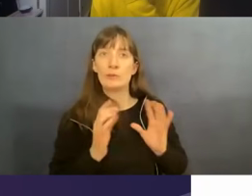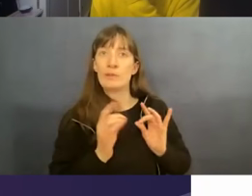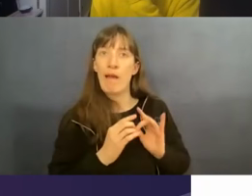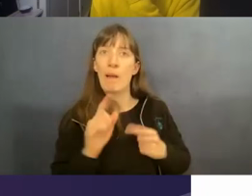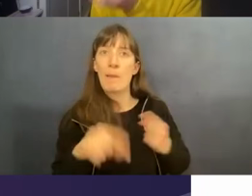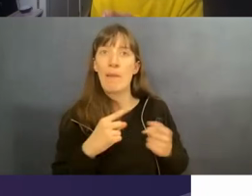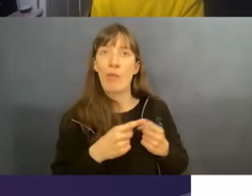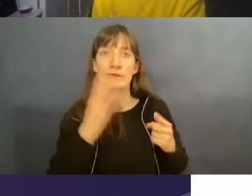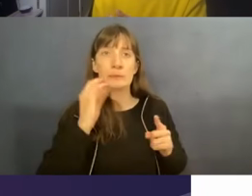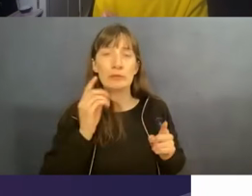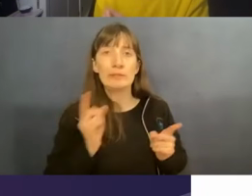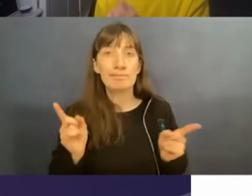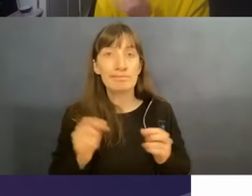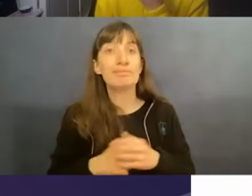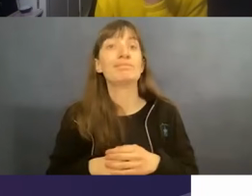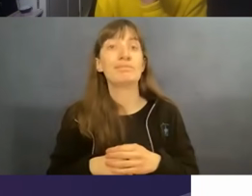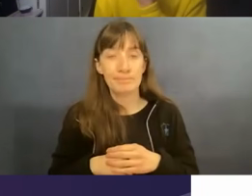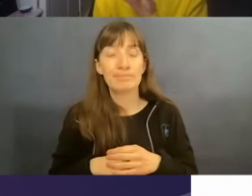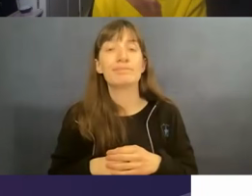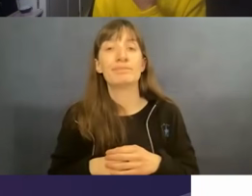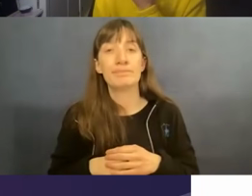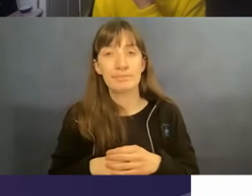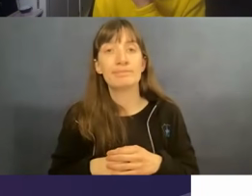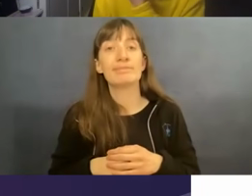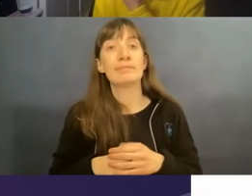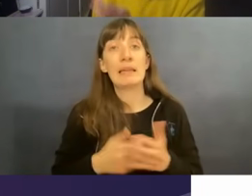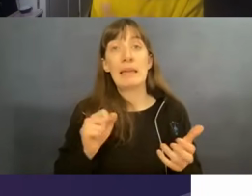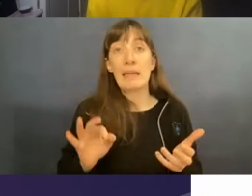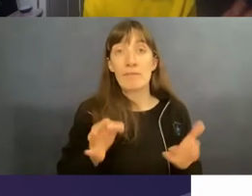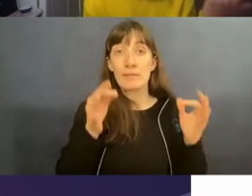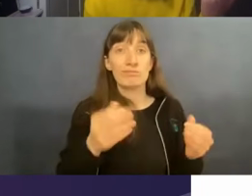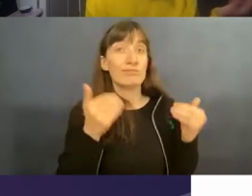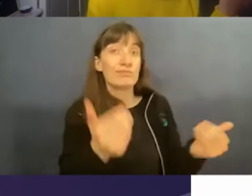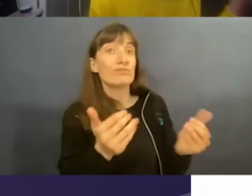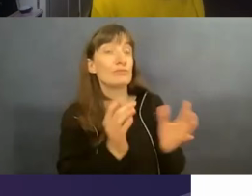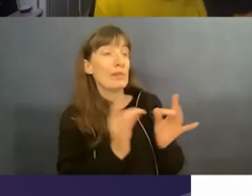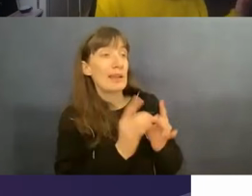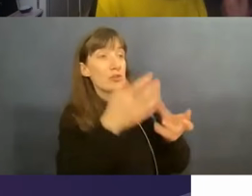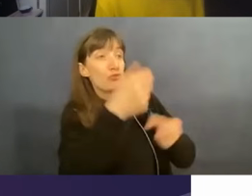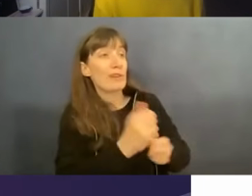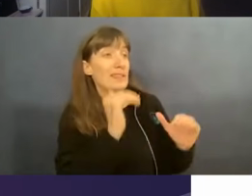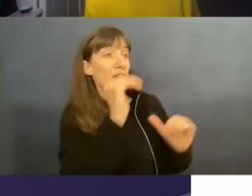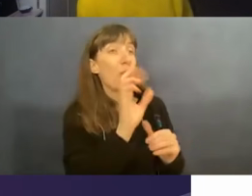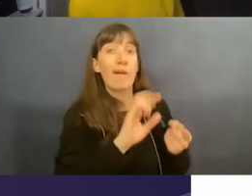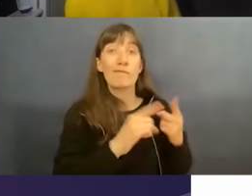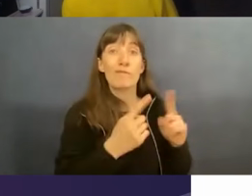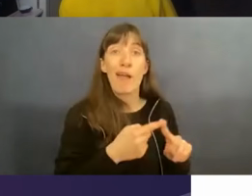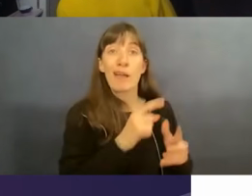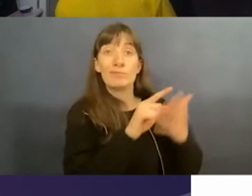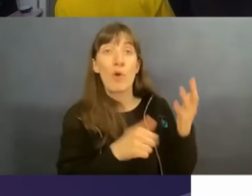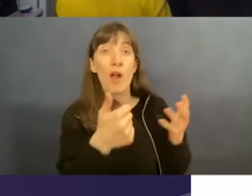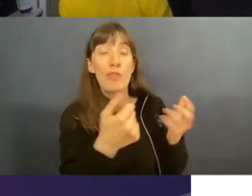then what are circumstances when they do sometimes choose to tell a trusted adult or even a friend or someone